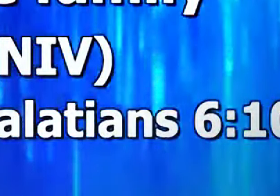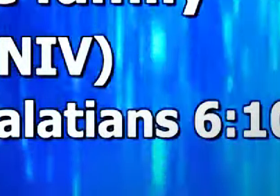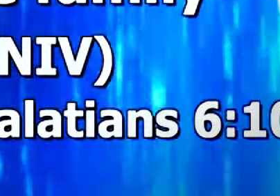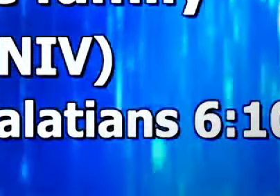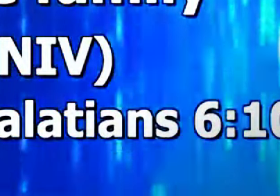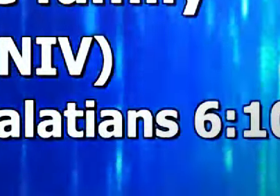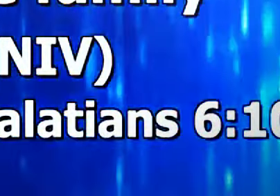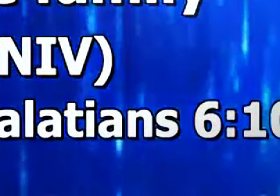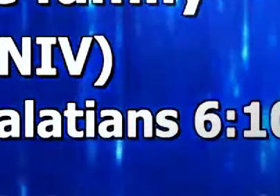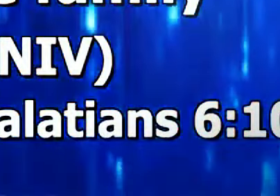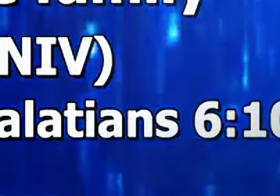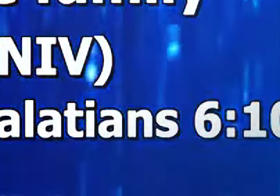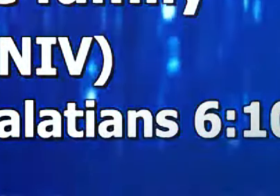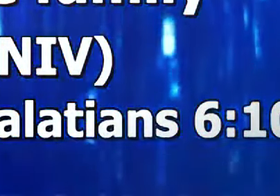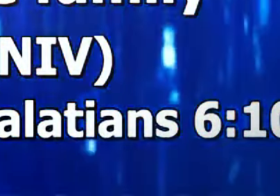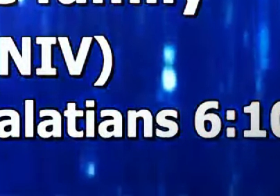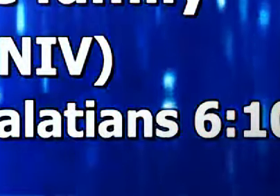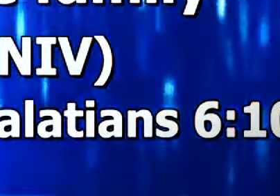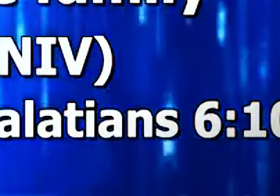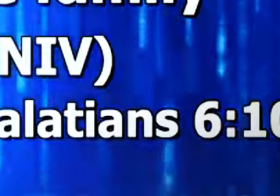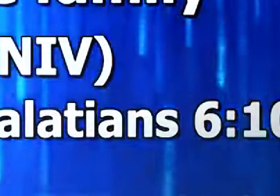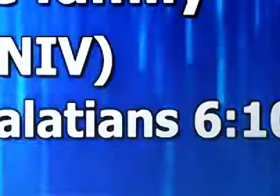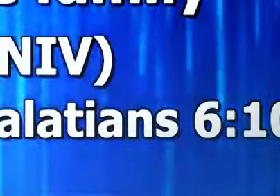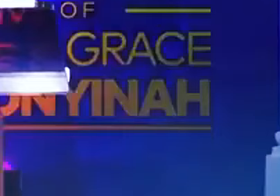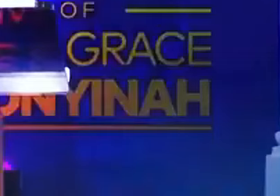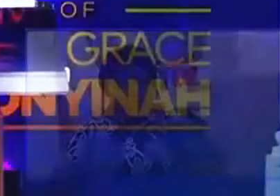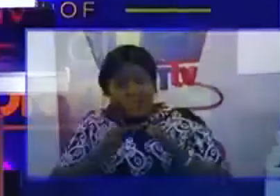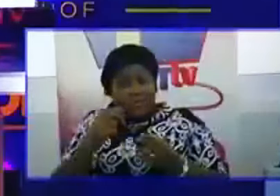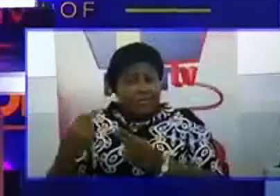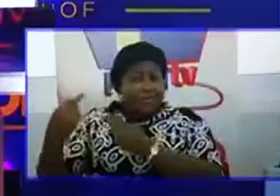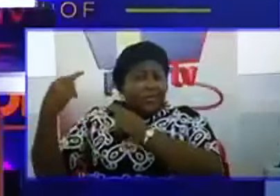at the end of the day, God will bring the past to account.